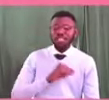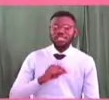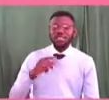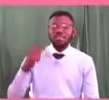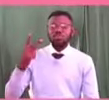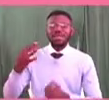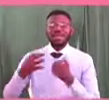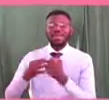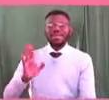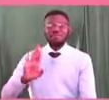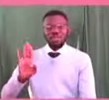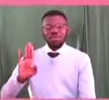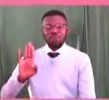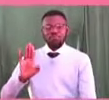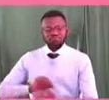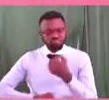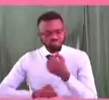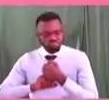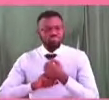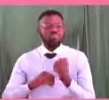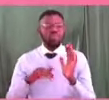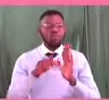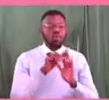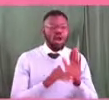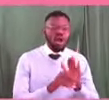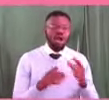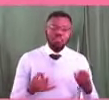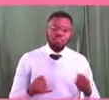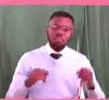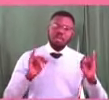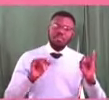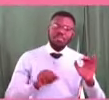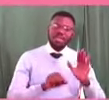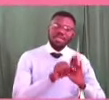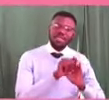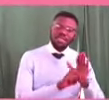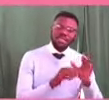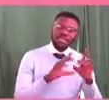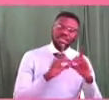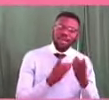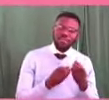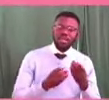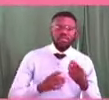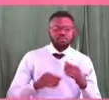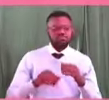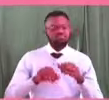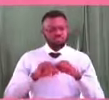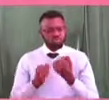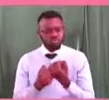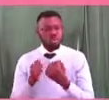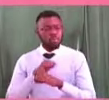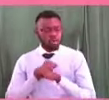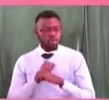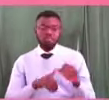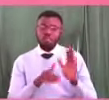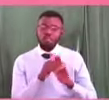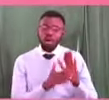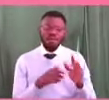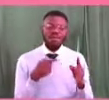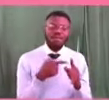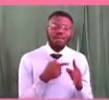to support cash transfer programs implemented by the State Department for Social Protection. These programs